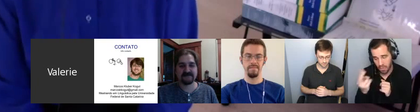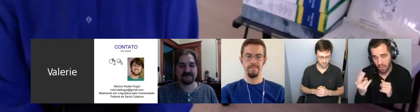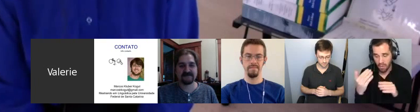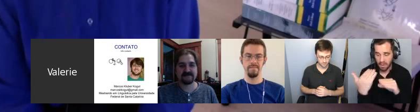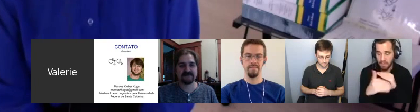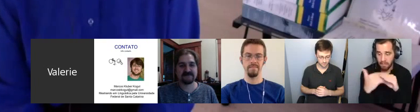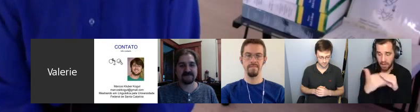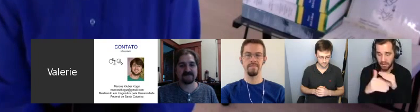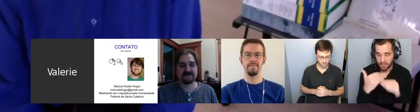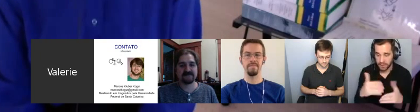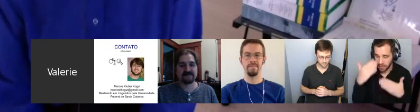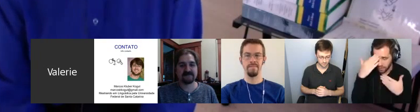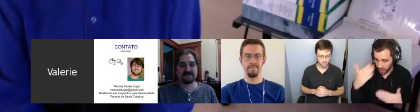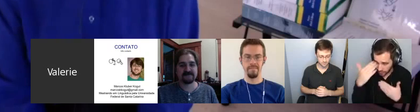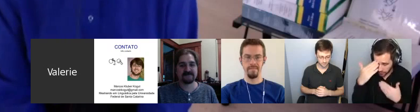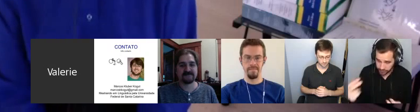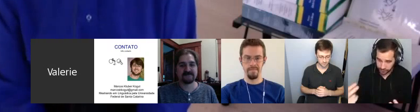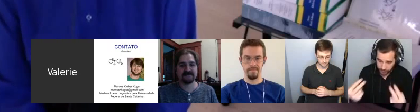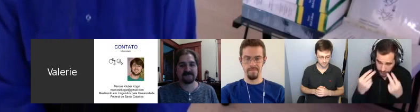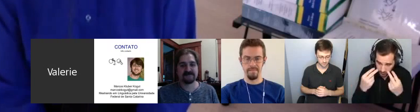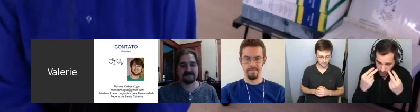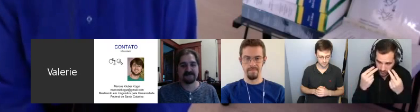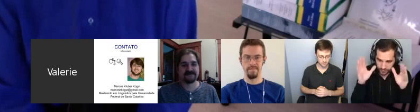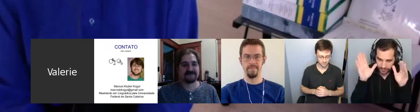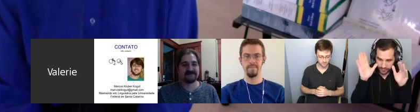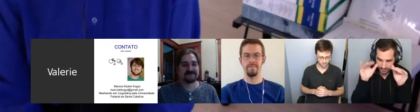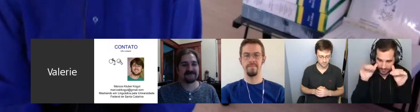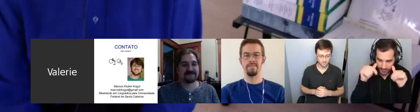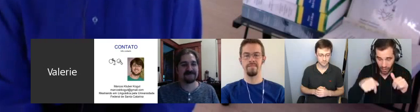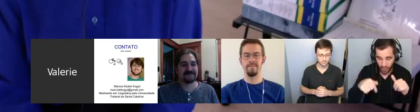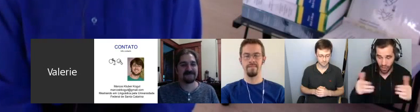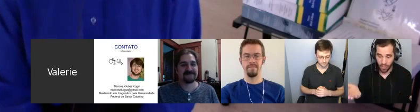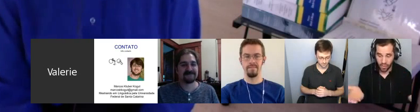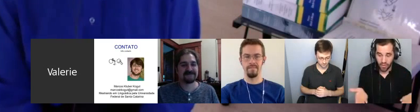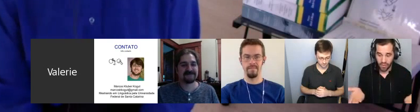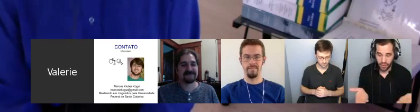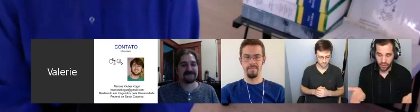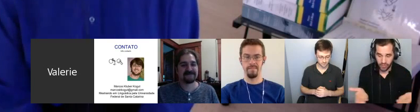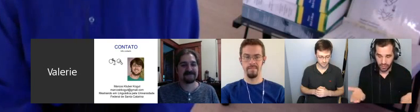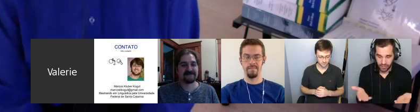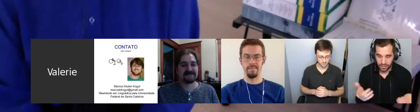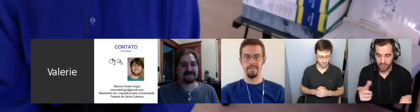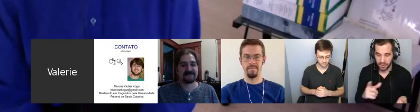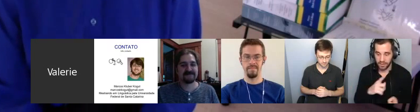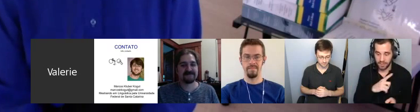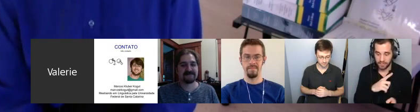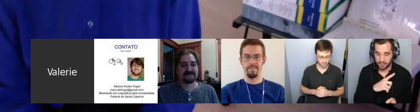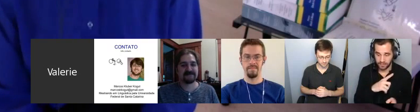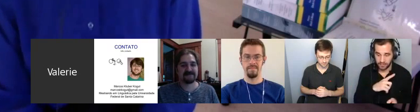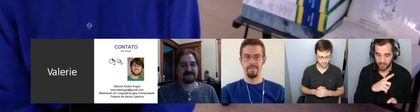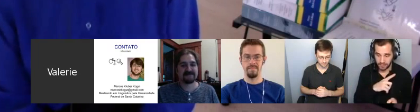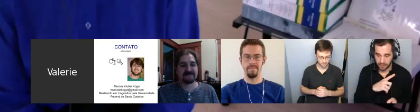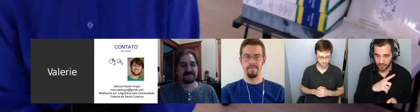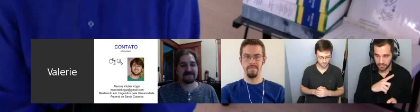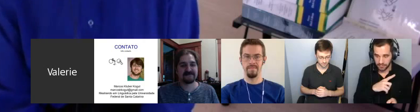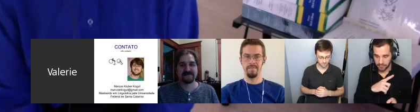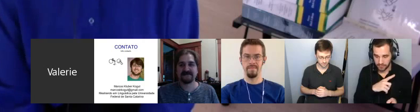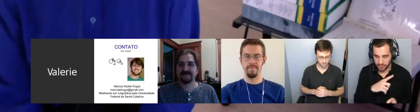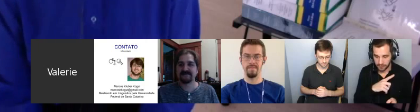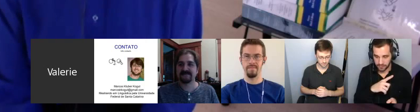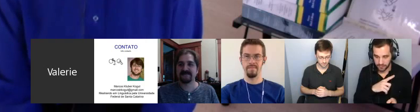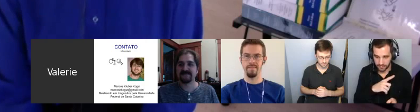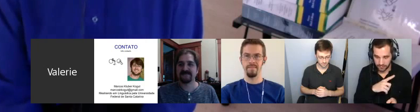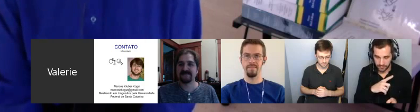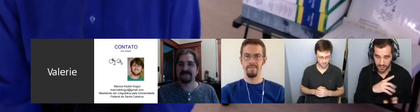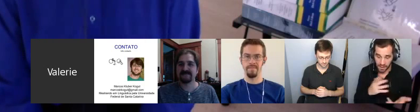thank everybody for watching the Sign Writing Symposium today. We have been broadcasting for 4